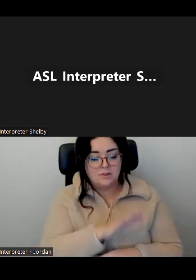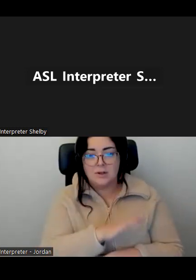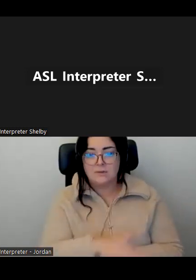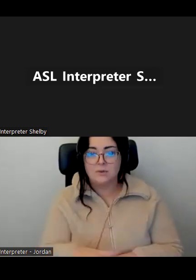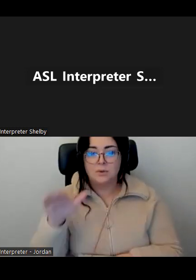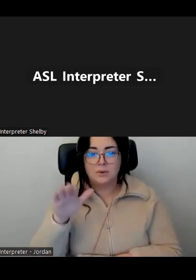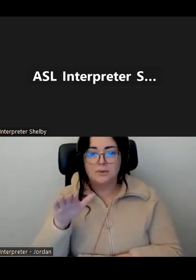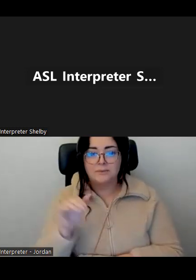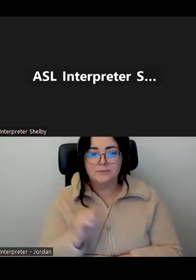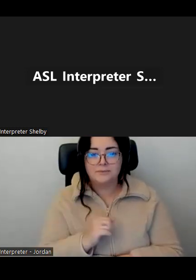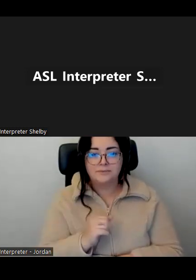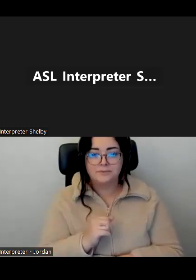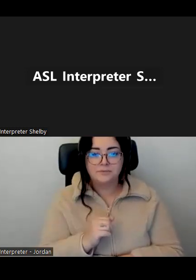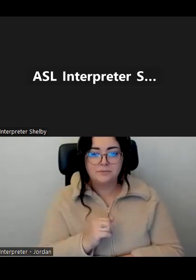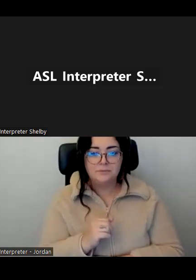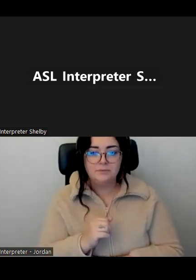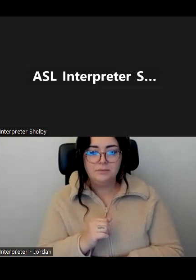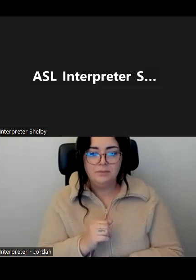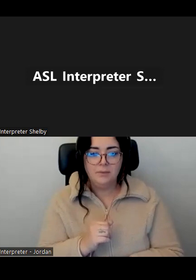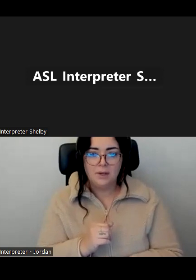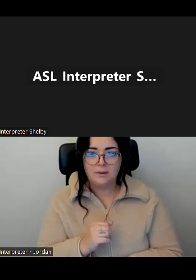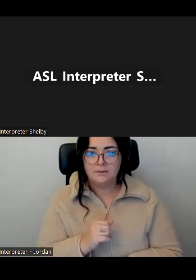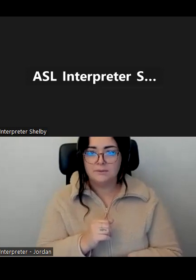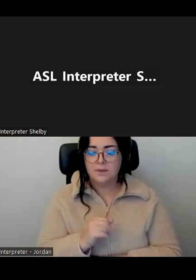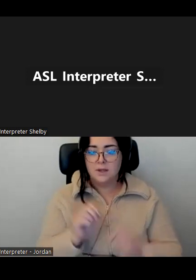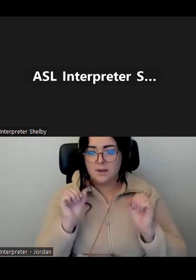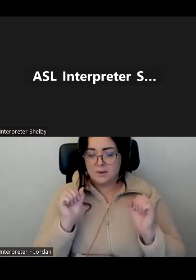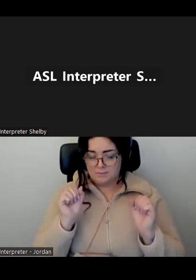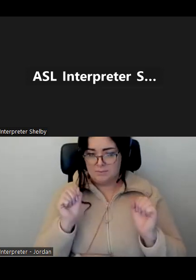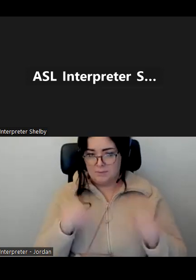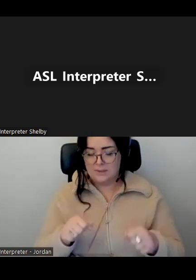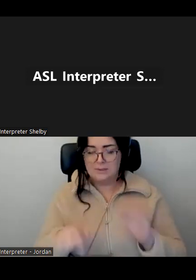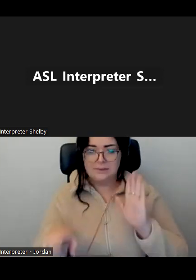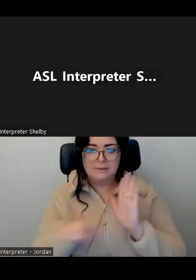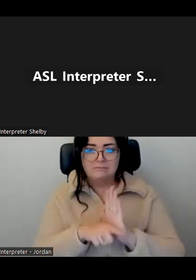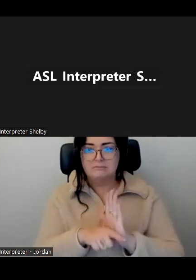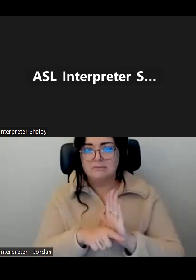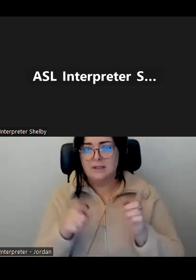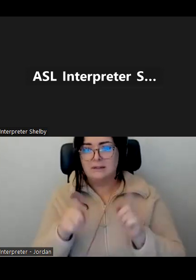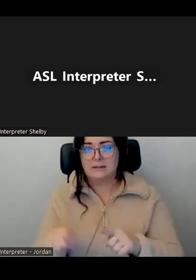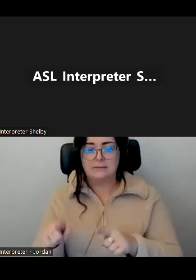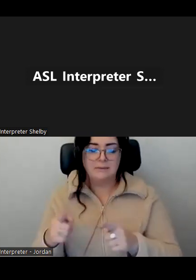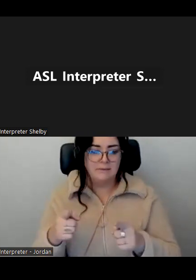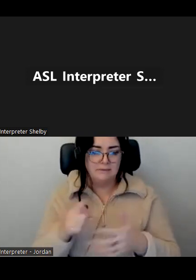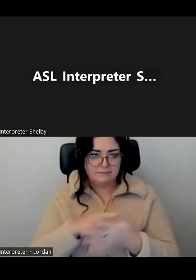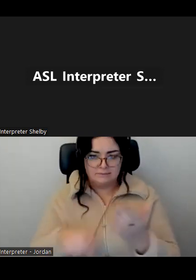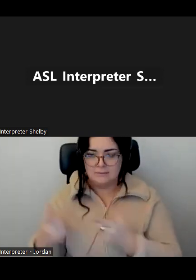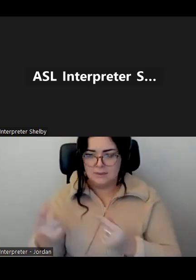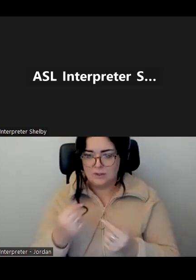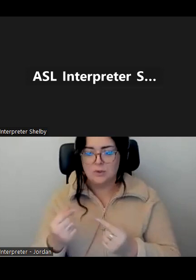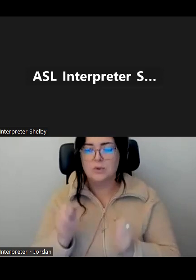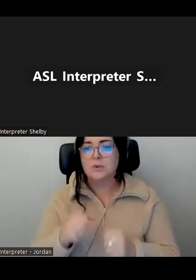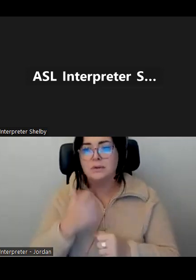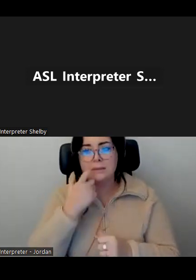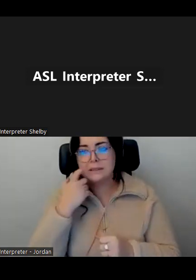can sometimes, lead to some negative consequences, including substance use,